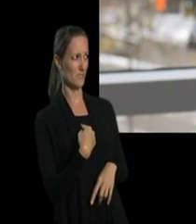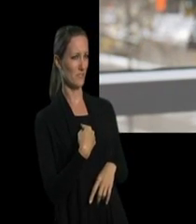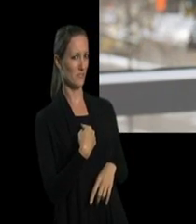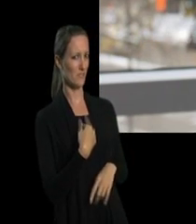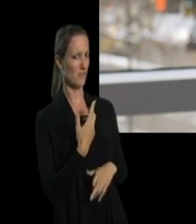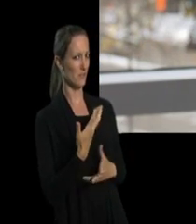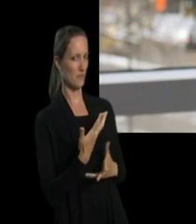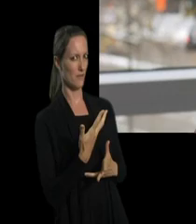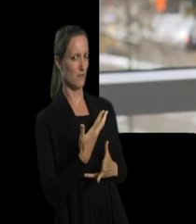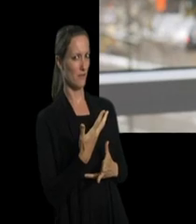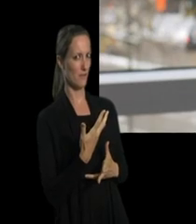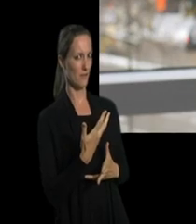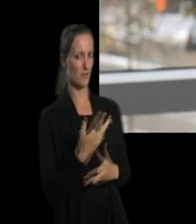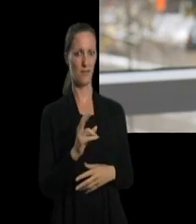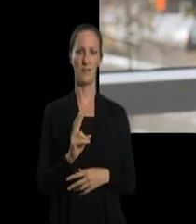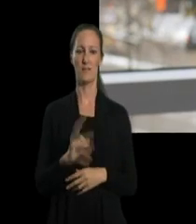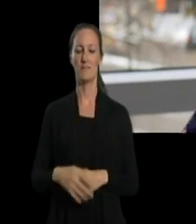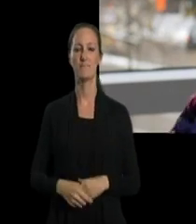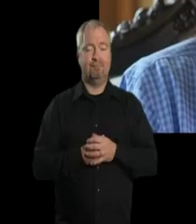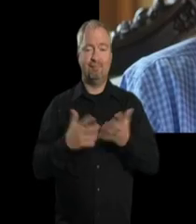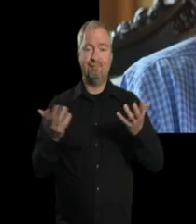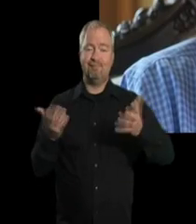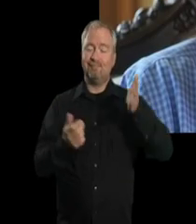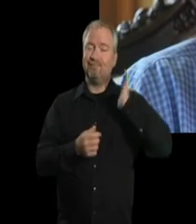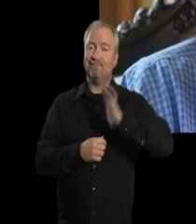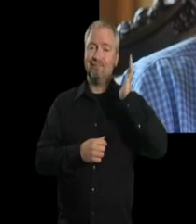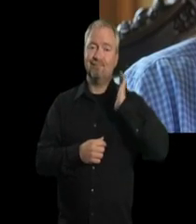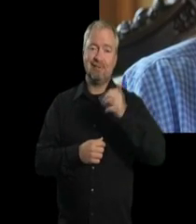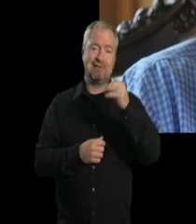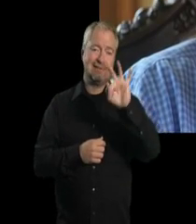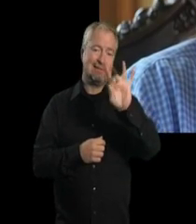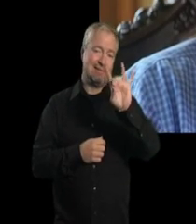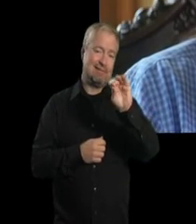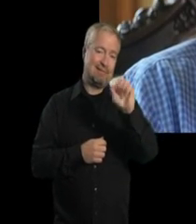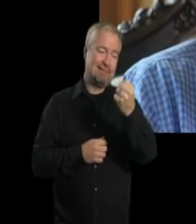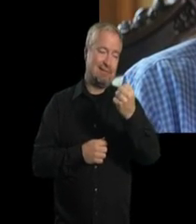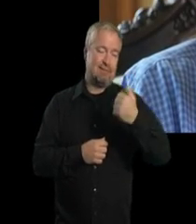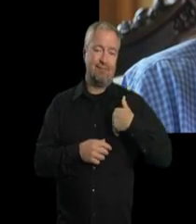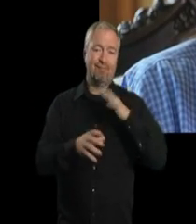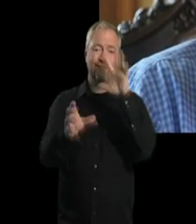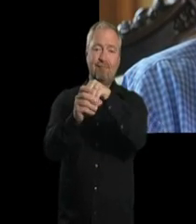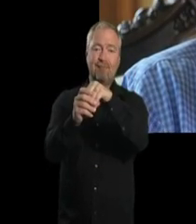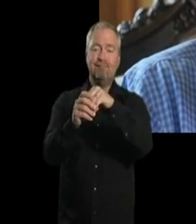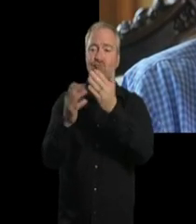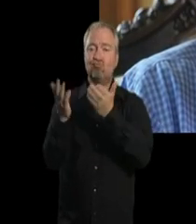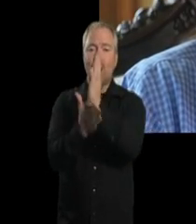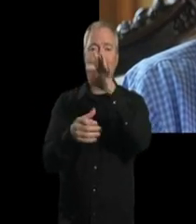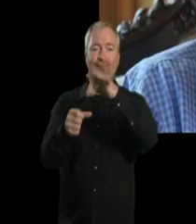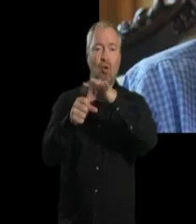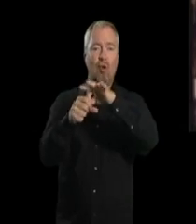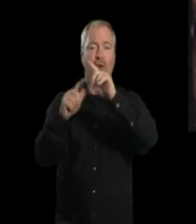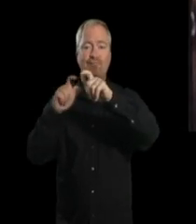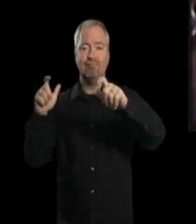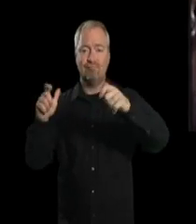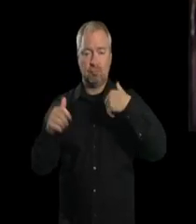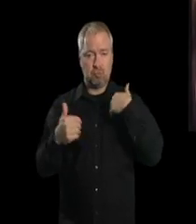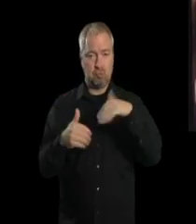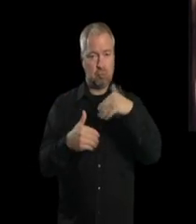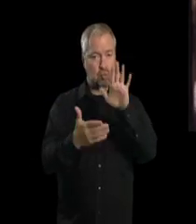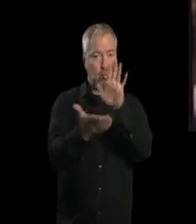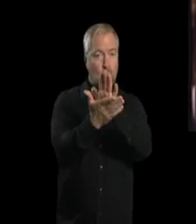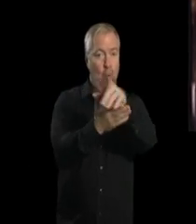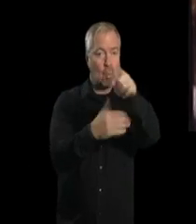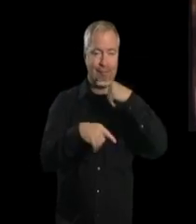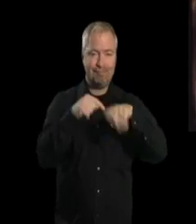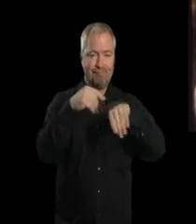was like, was he talking to me? In the early part of the 80s, I got involved with voting rights. And that's as simple